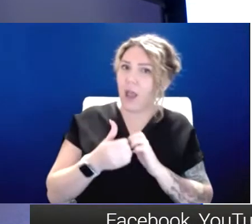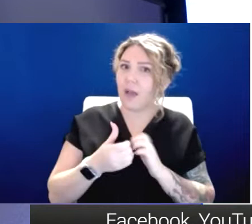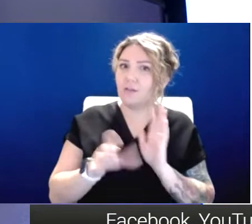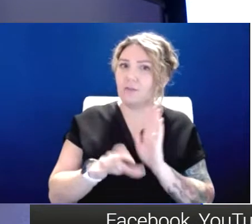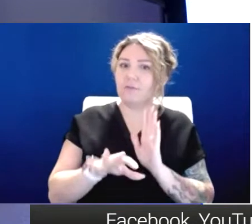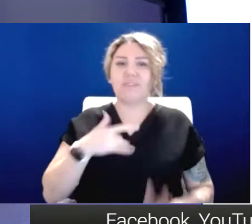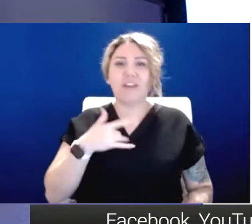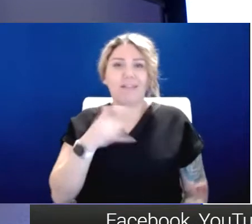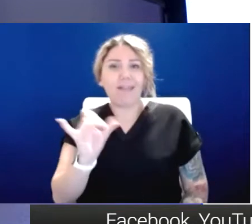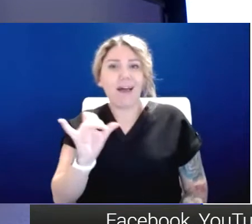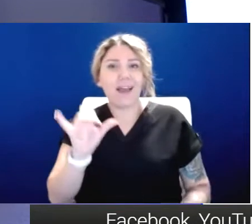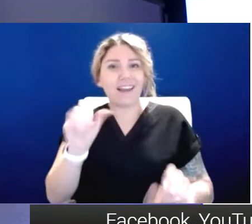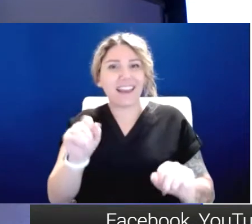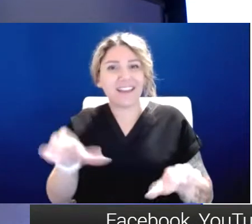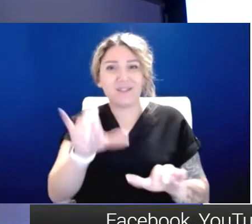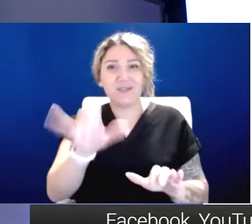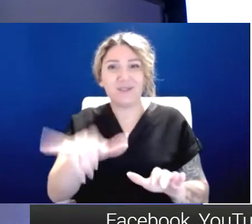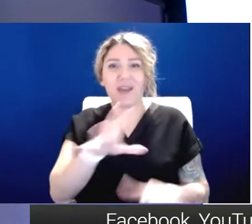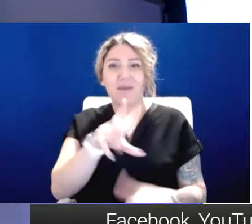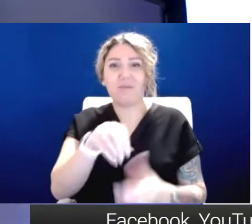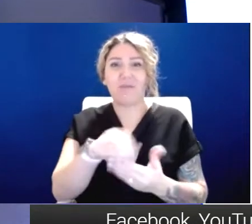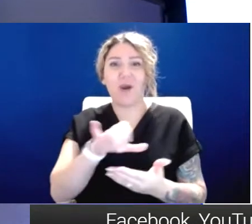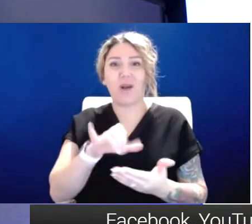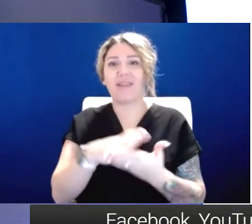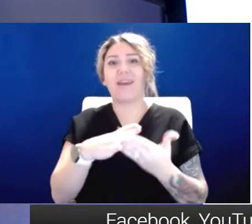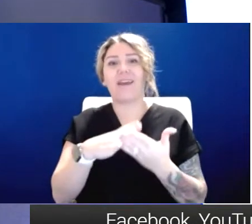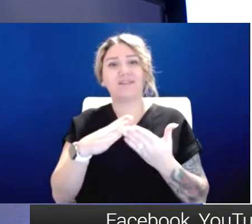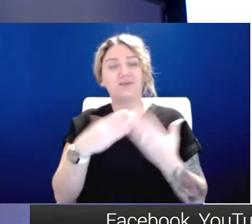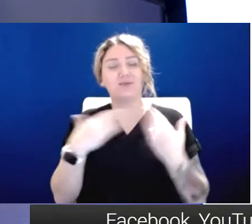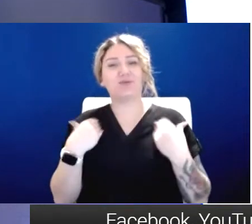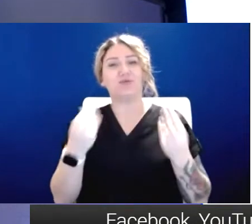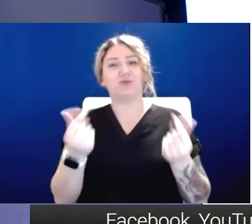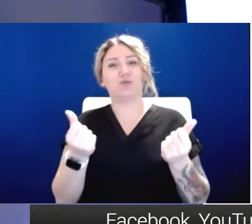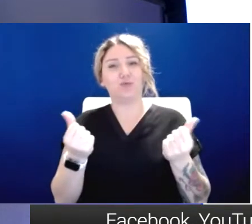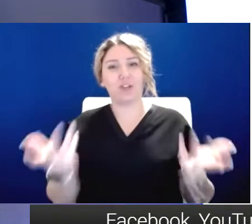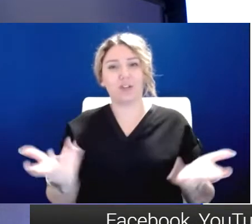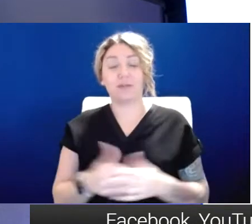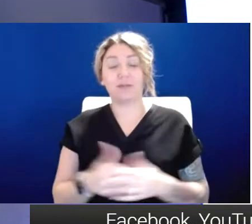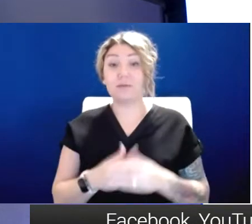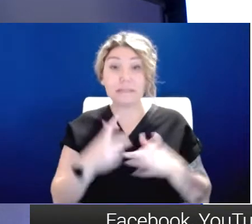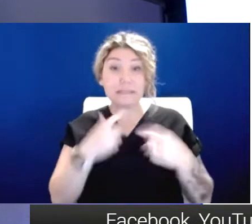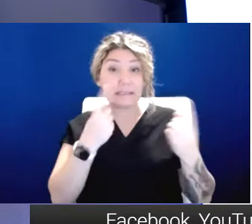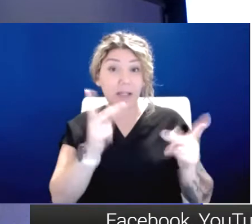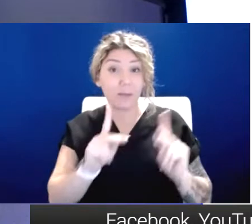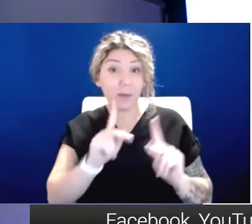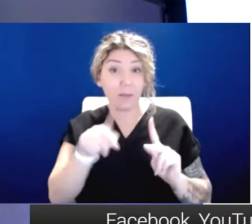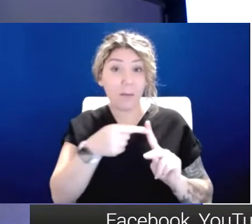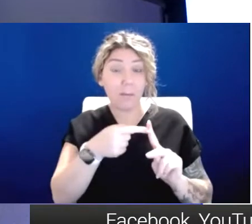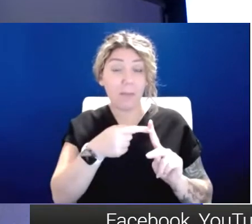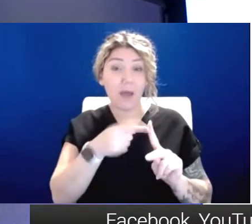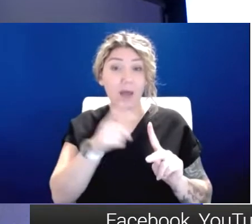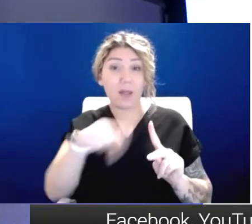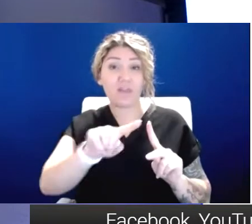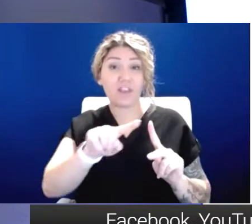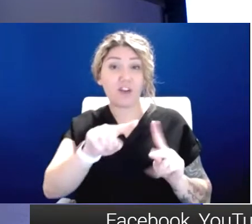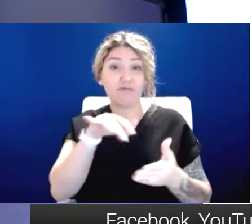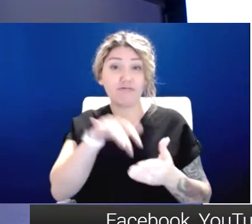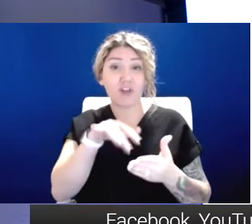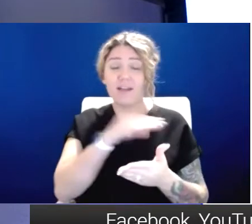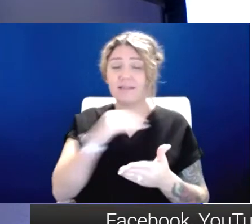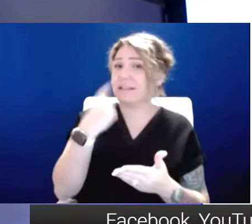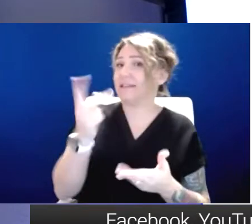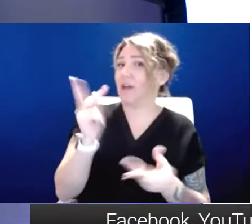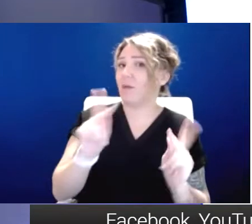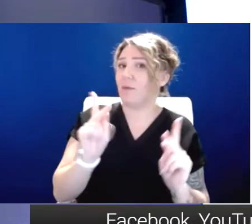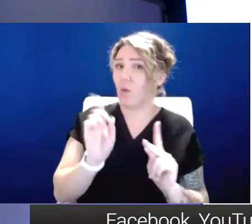do. They could be a part of the solution. So tell people about the trials. And then when you're done with that, I'm going to tell people where they can go to